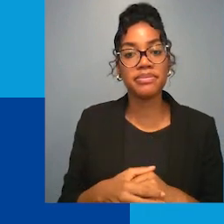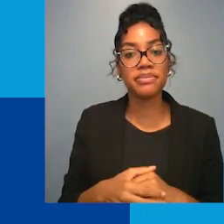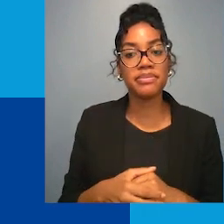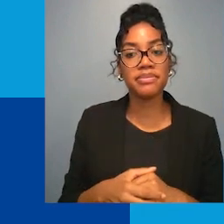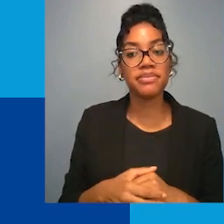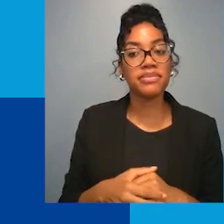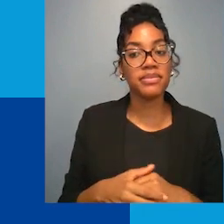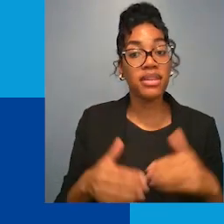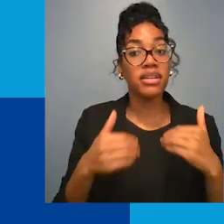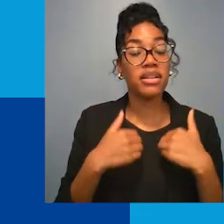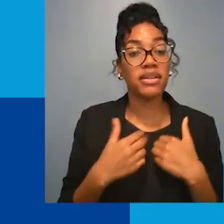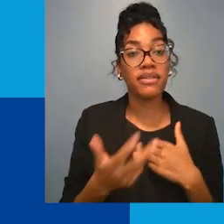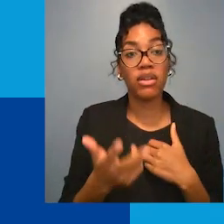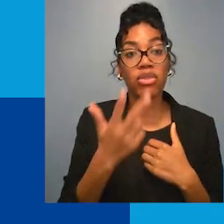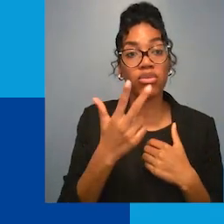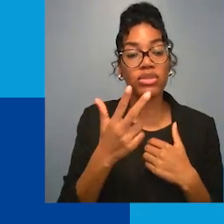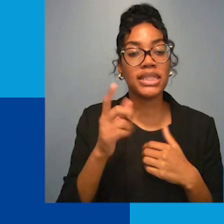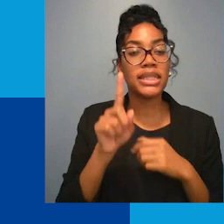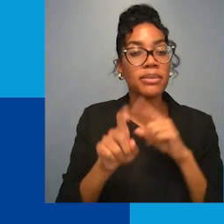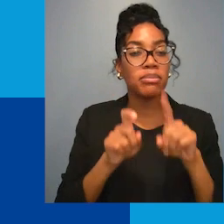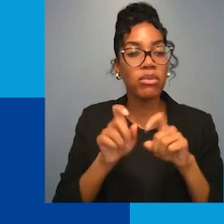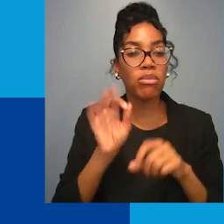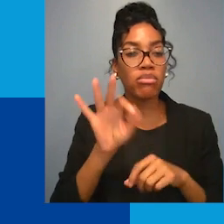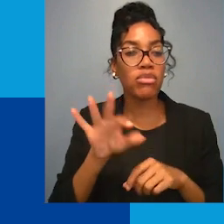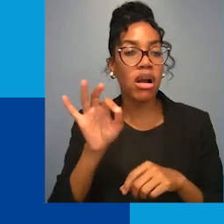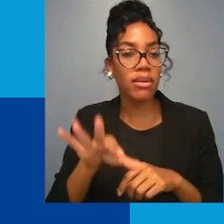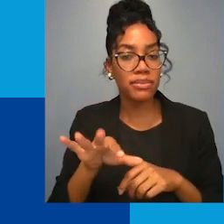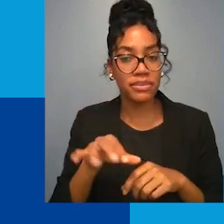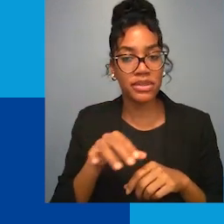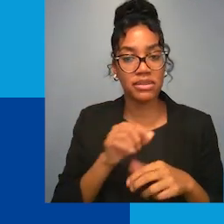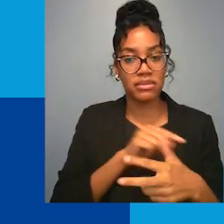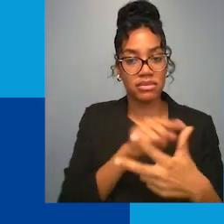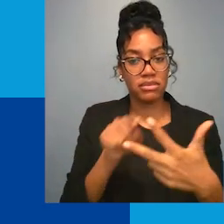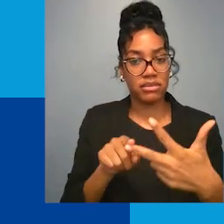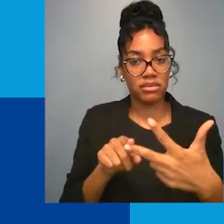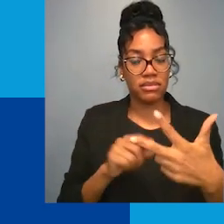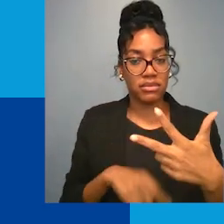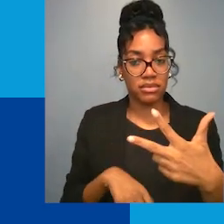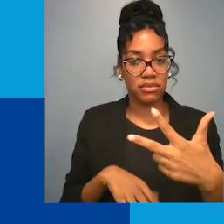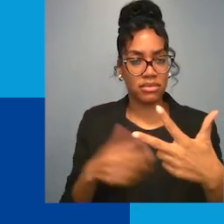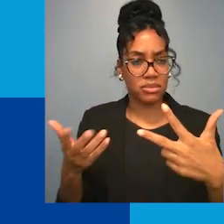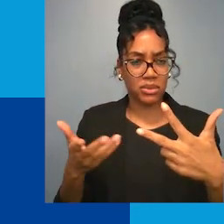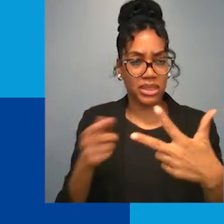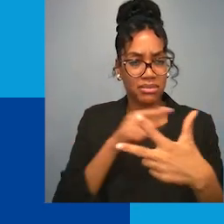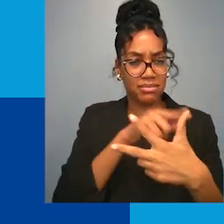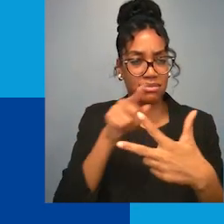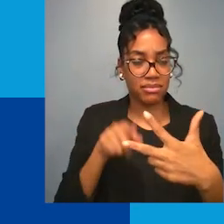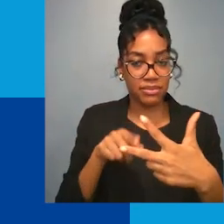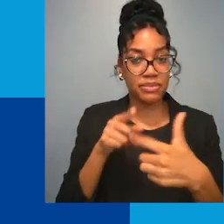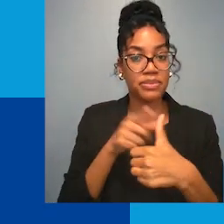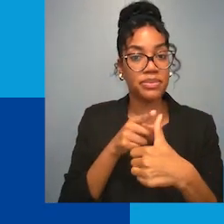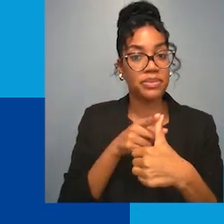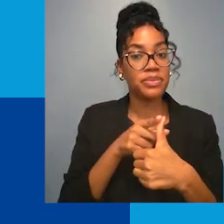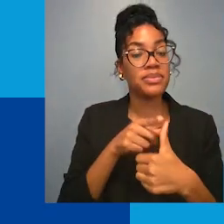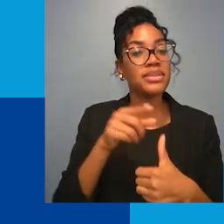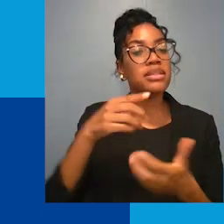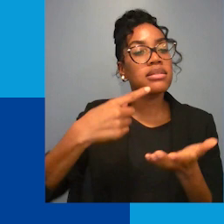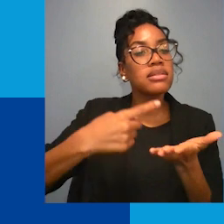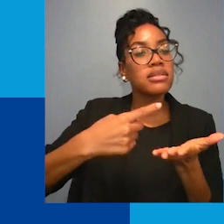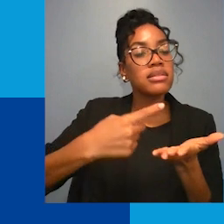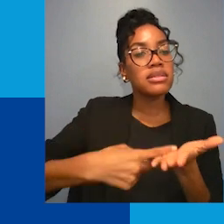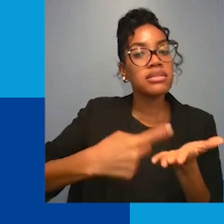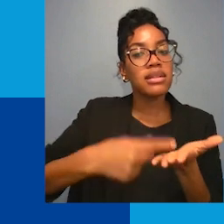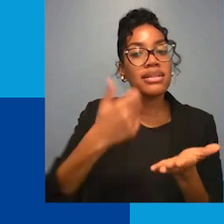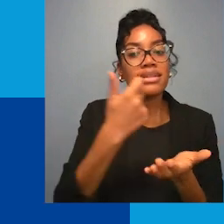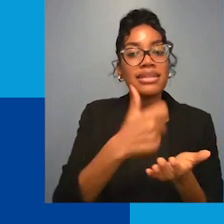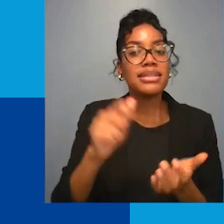3 prompts, and they are as followed. The student should discuss any experiences supporting